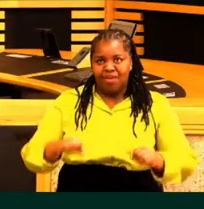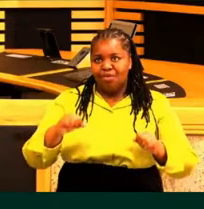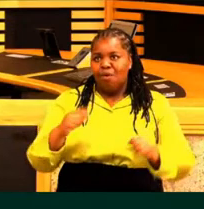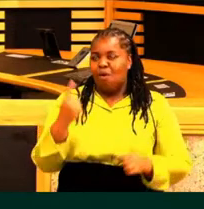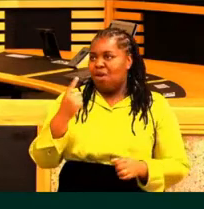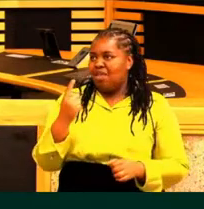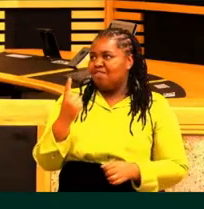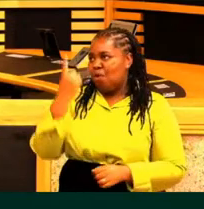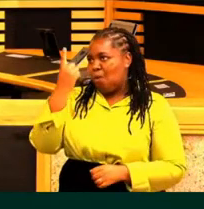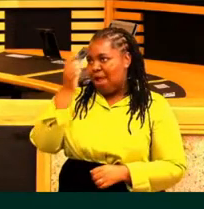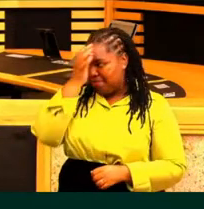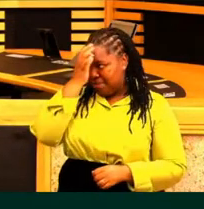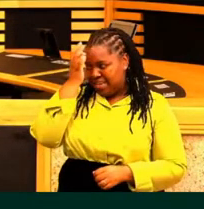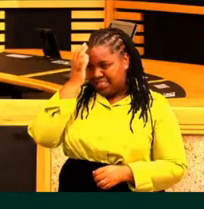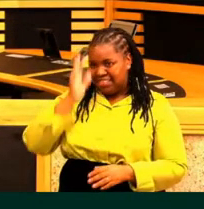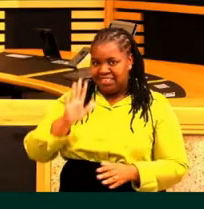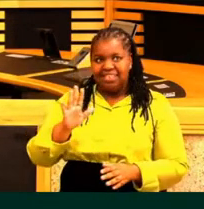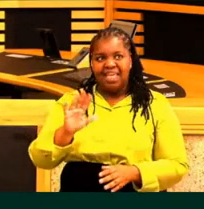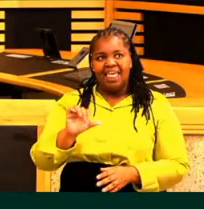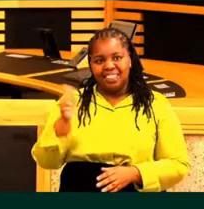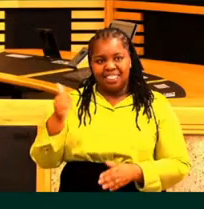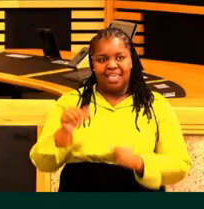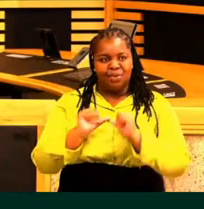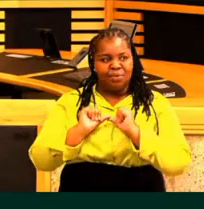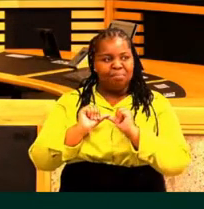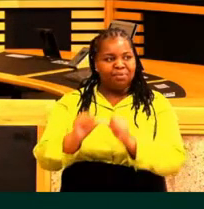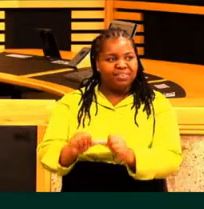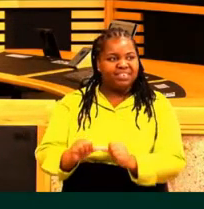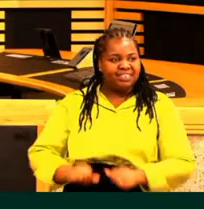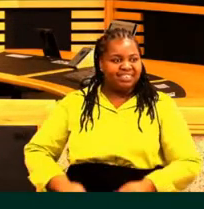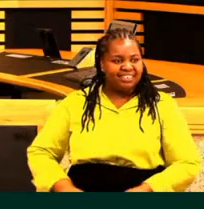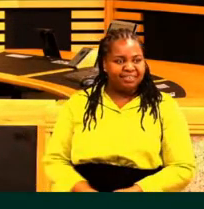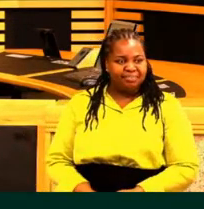that for one minute then we proceed